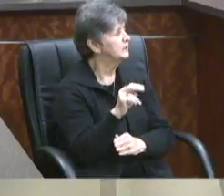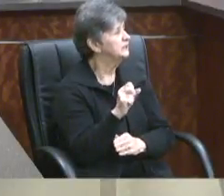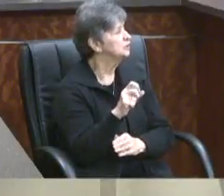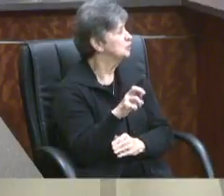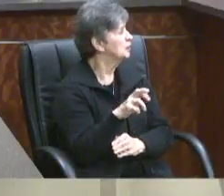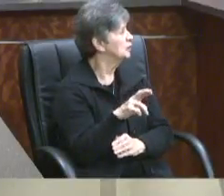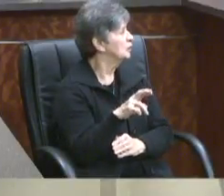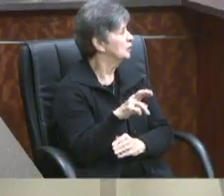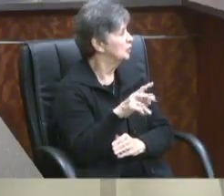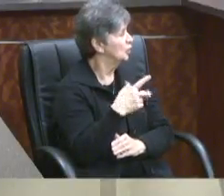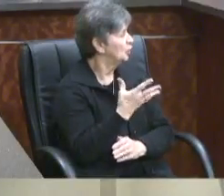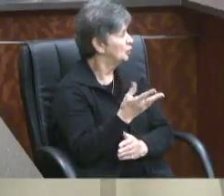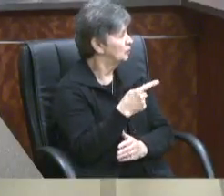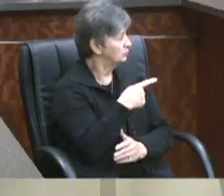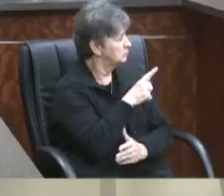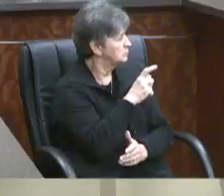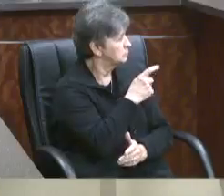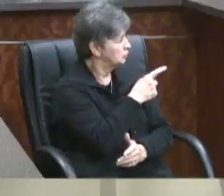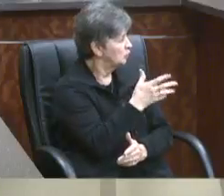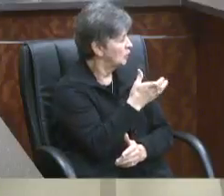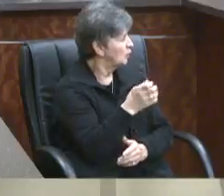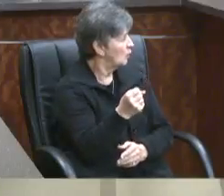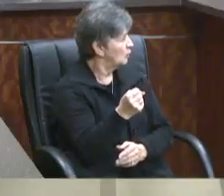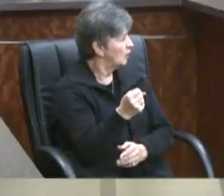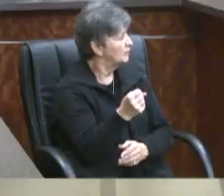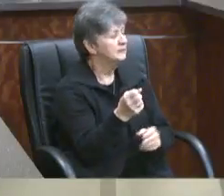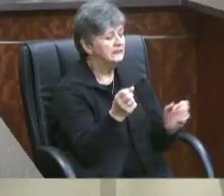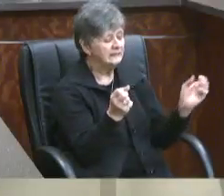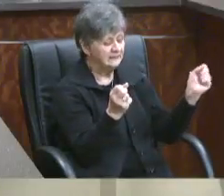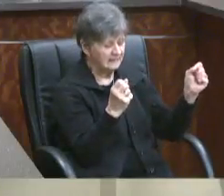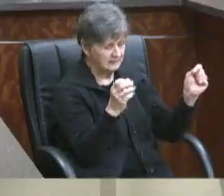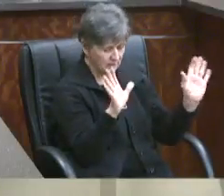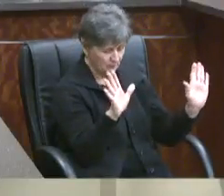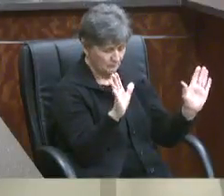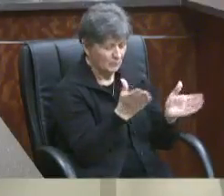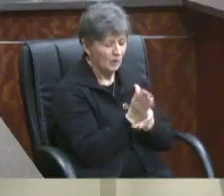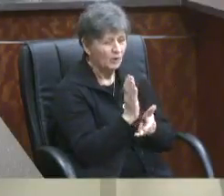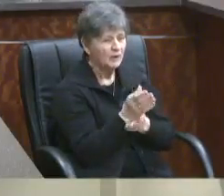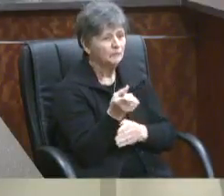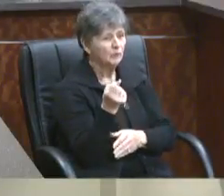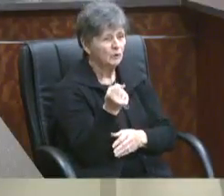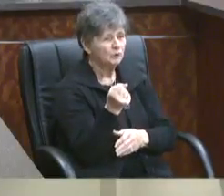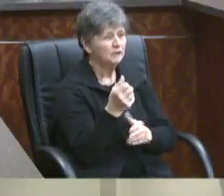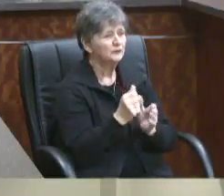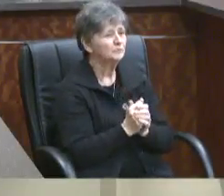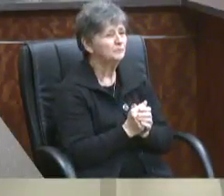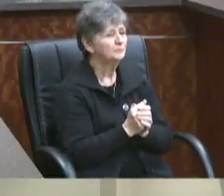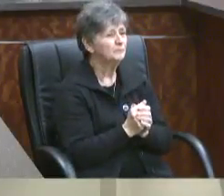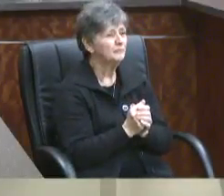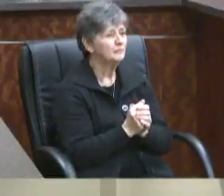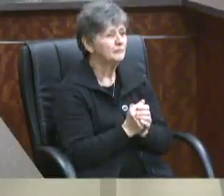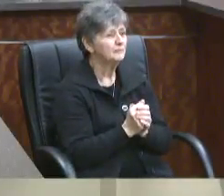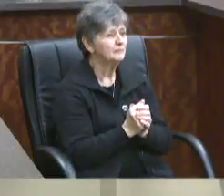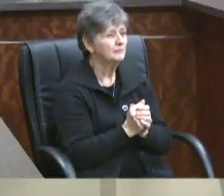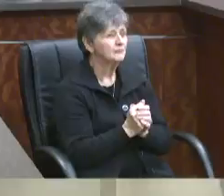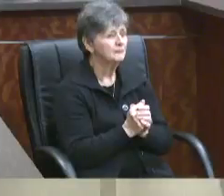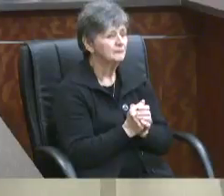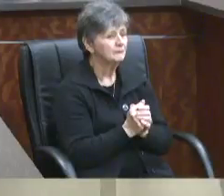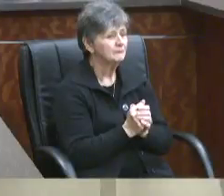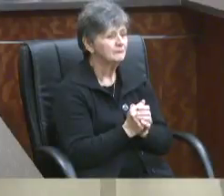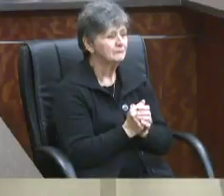you want to hold off on that? Okay. I'll hold off on that. They did pull. Oh God, it was